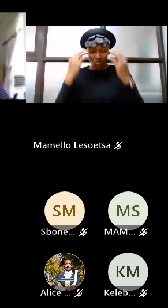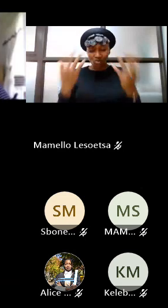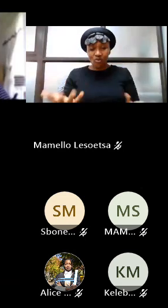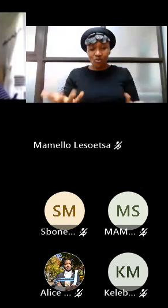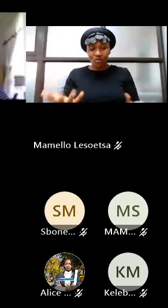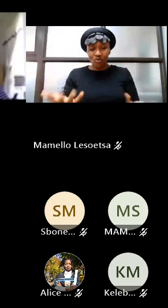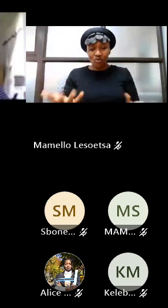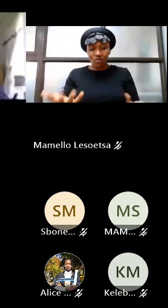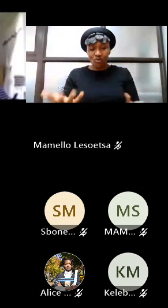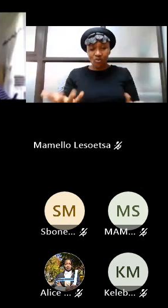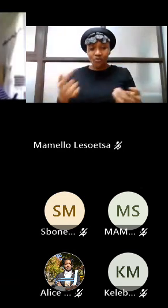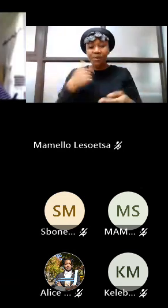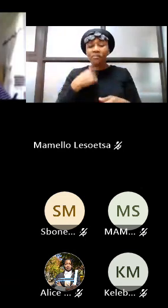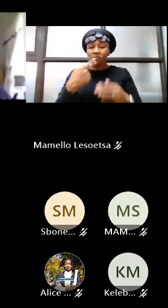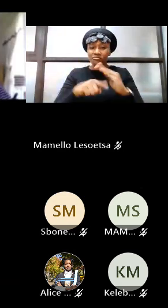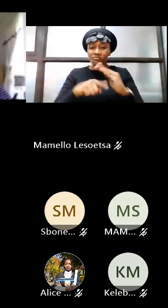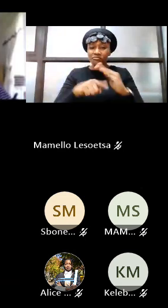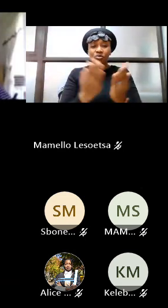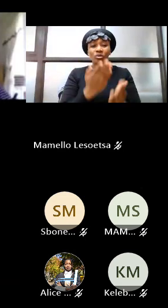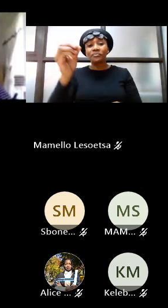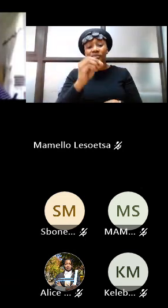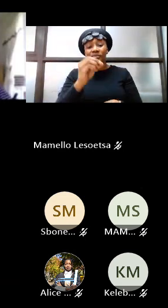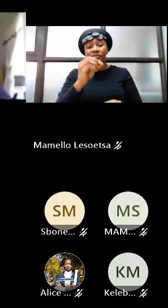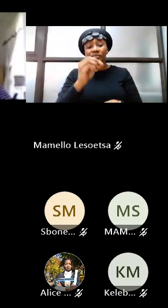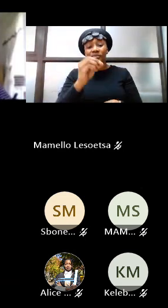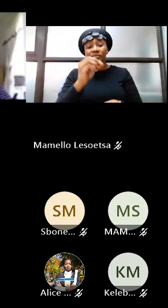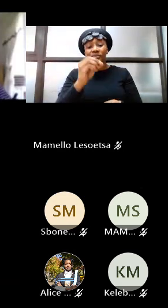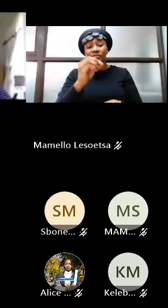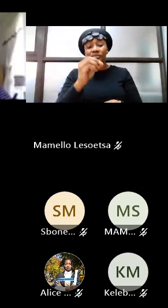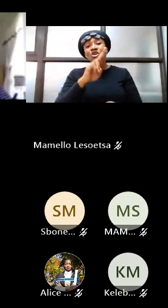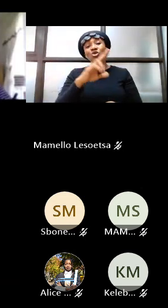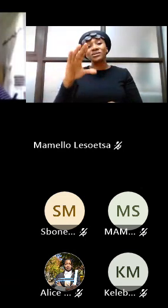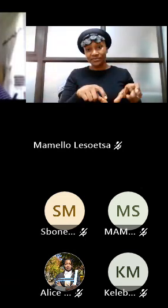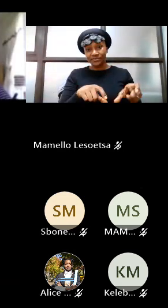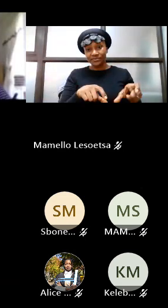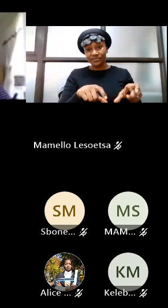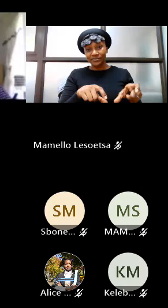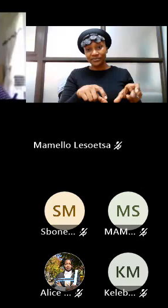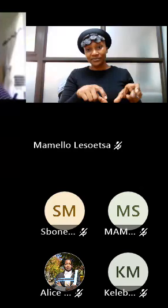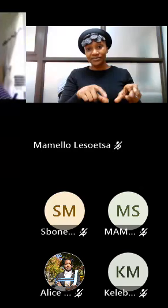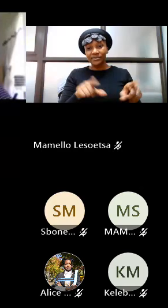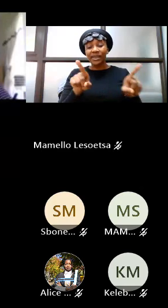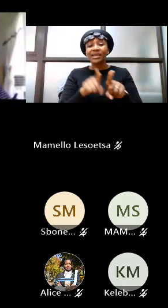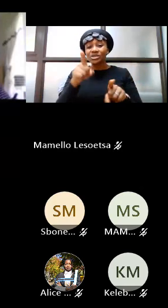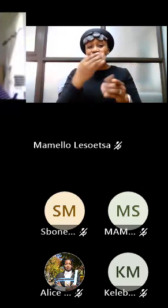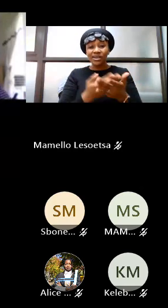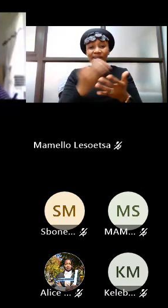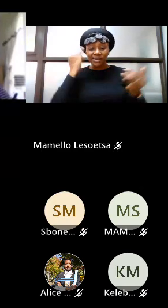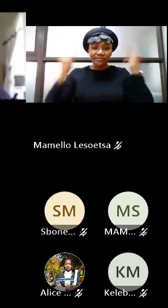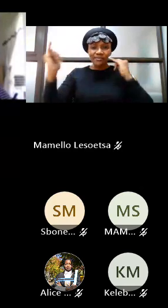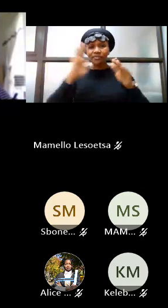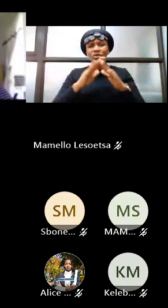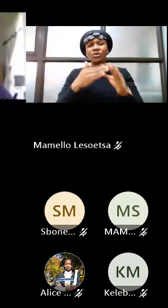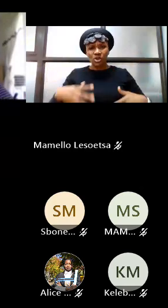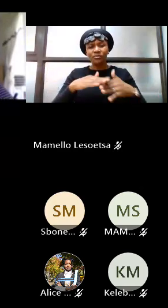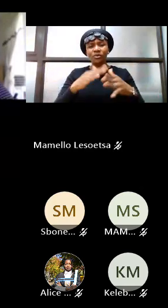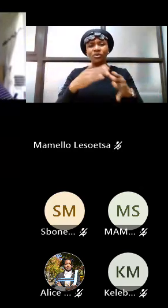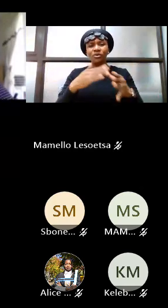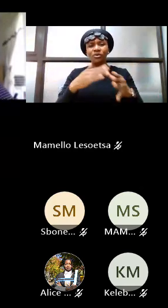there, and then I went to UCT, which was, as you can imagine, a culture shock, because I realized that there are other people who are disabled,